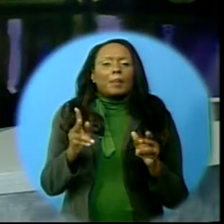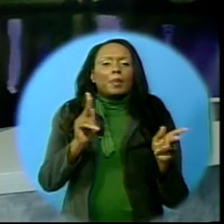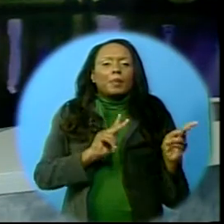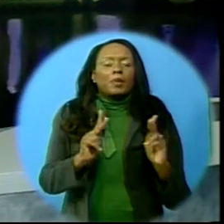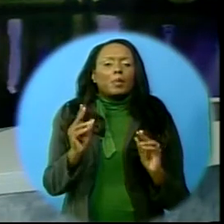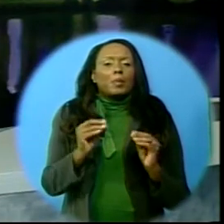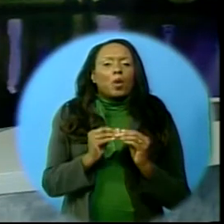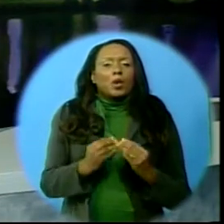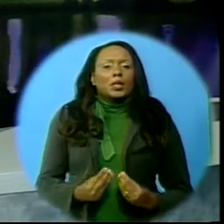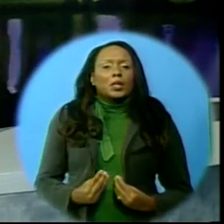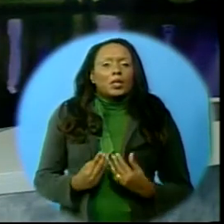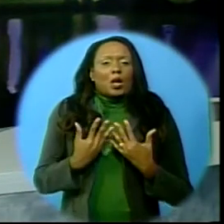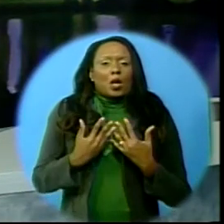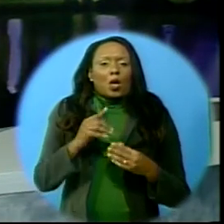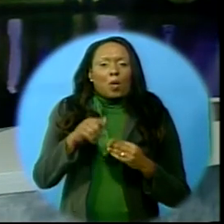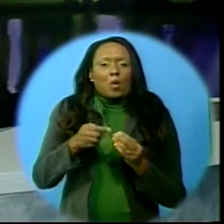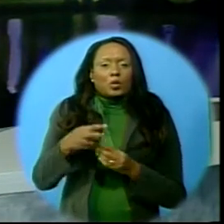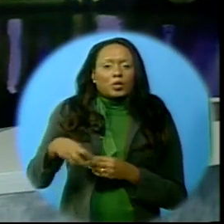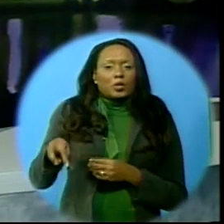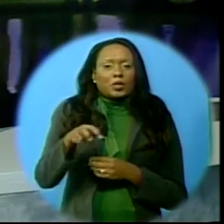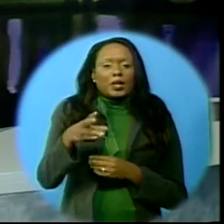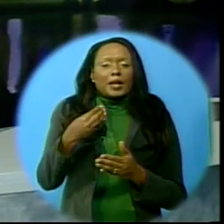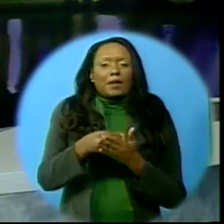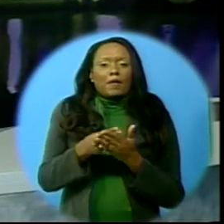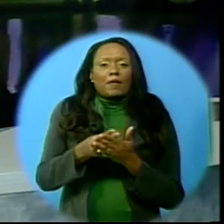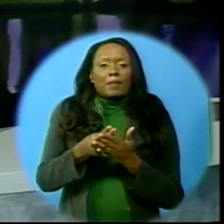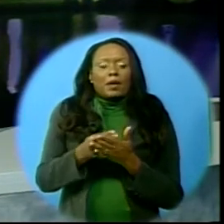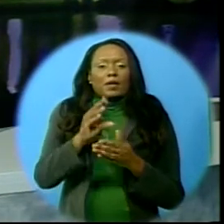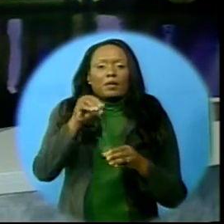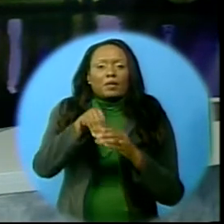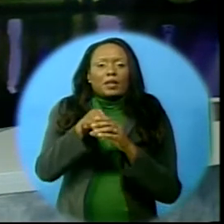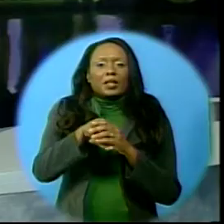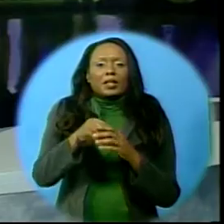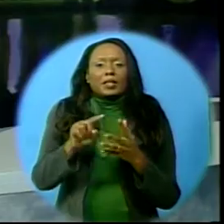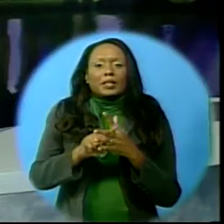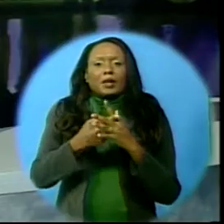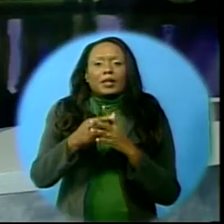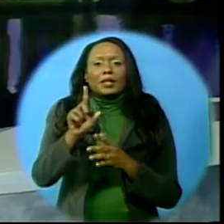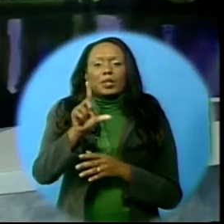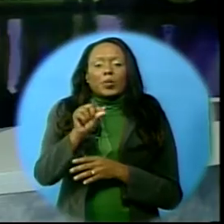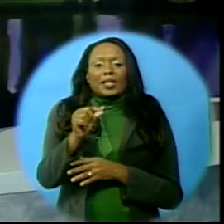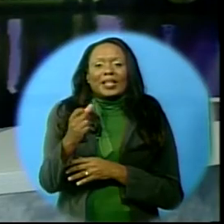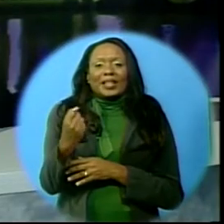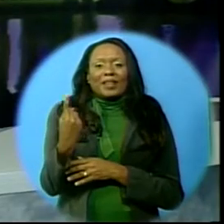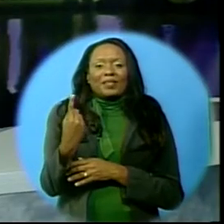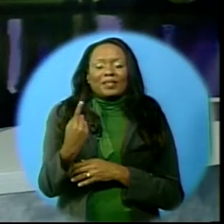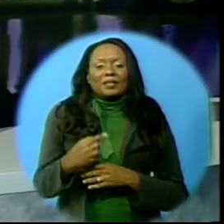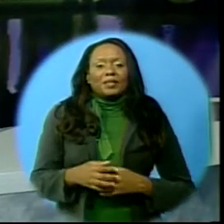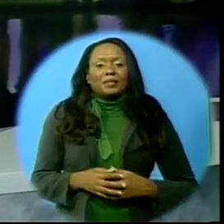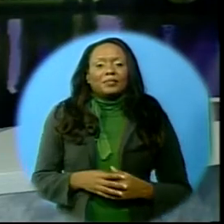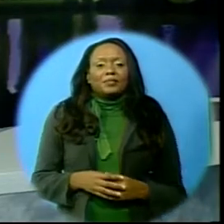the Tourism Hemispheric Fund, which was launched in 2011 in El Salvador.